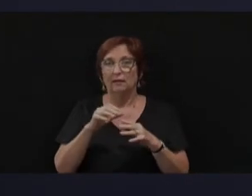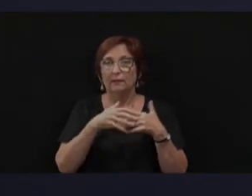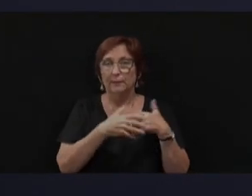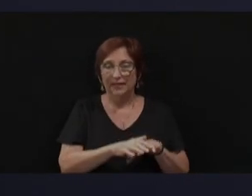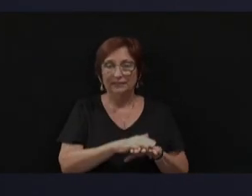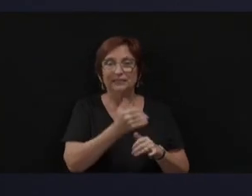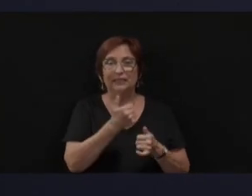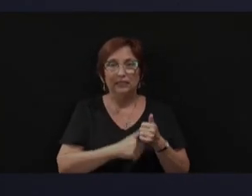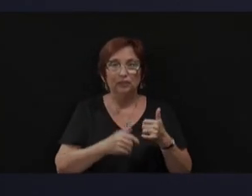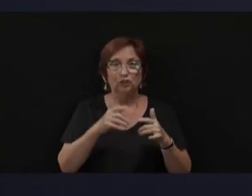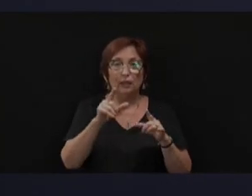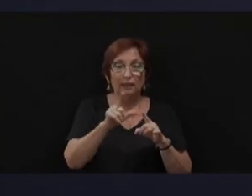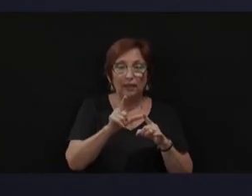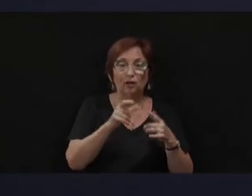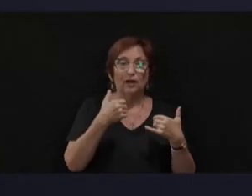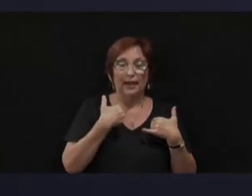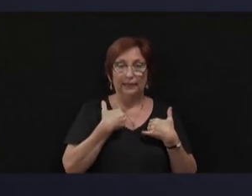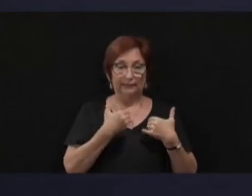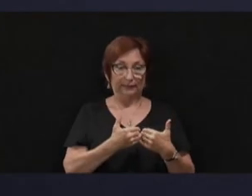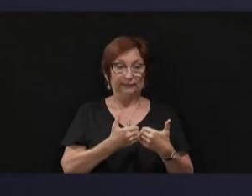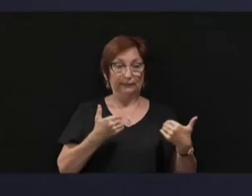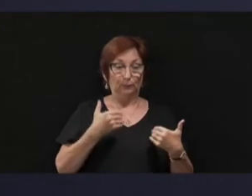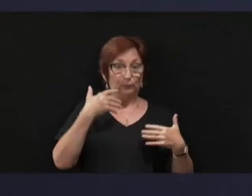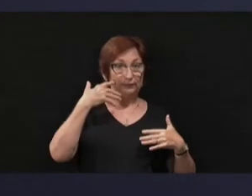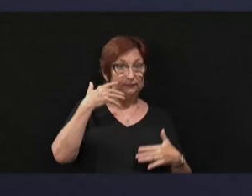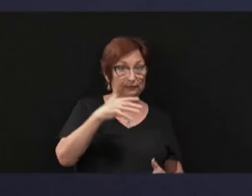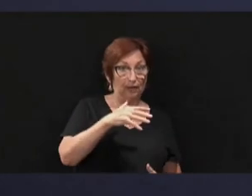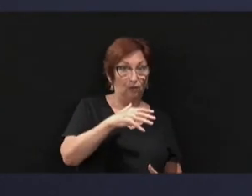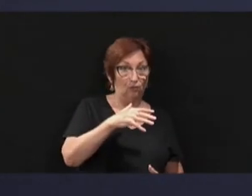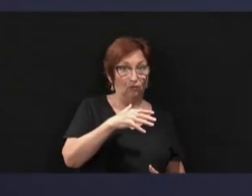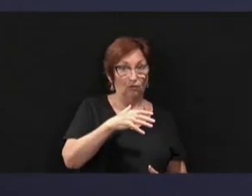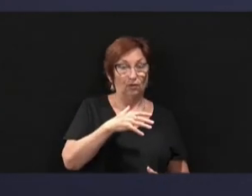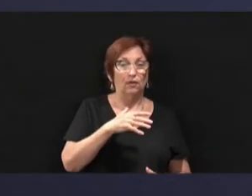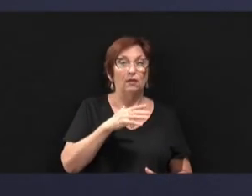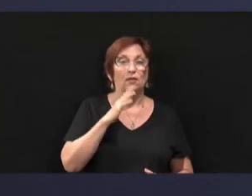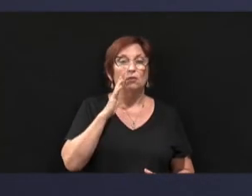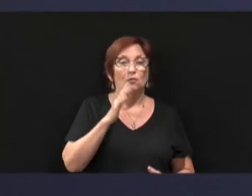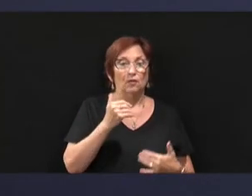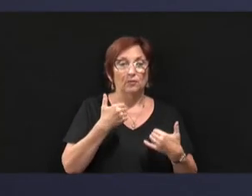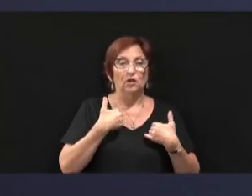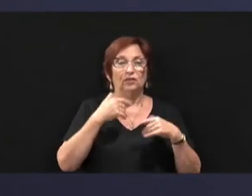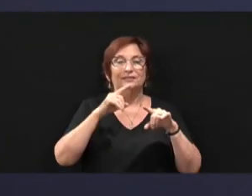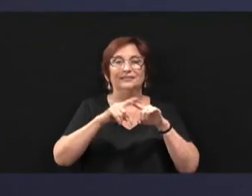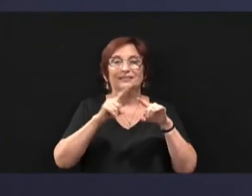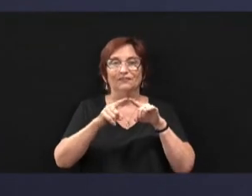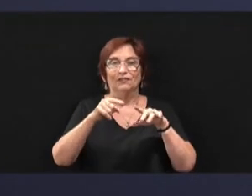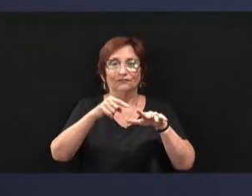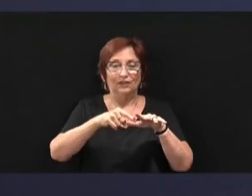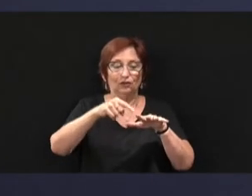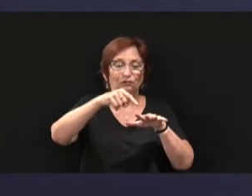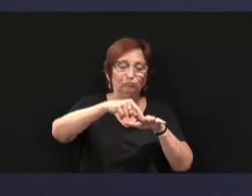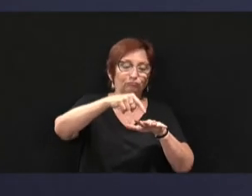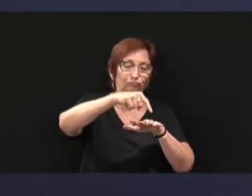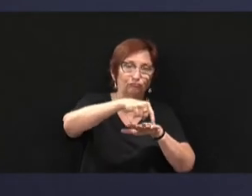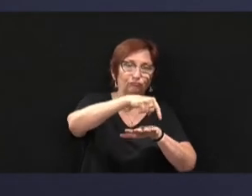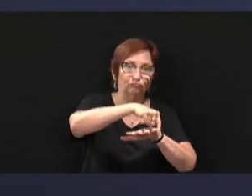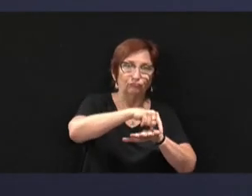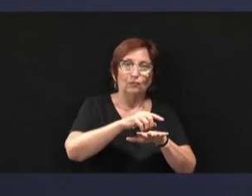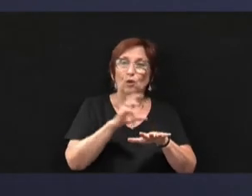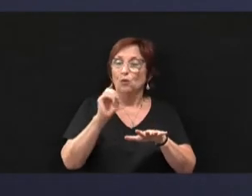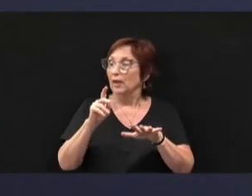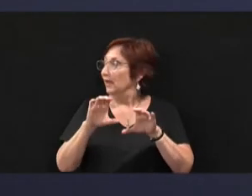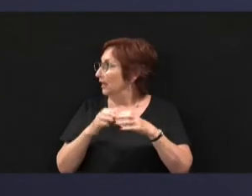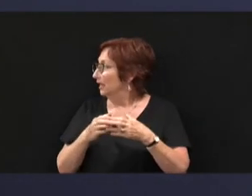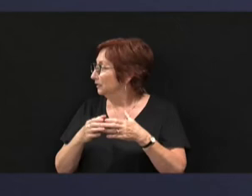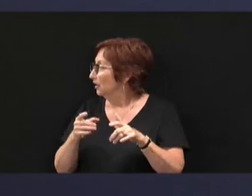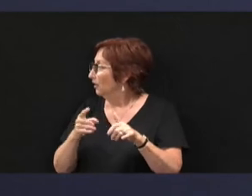sound, each letter has its own sound and it's going to be on different fingers. All right, class, the